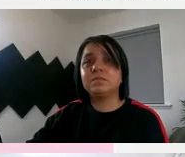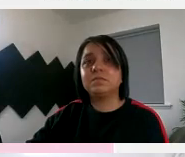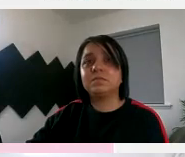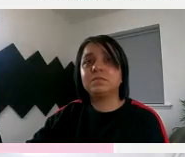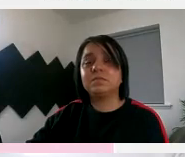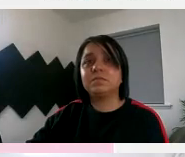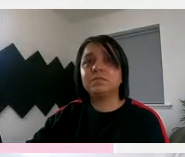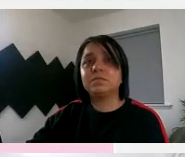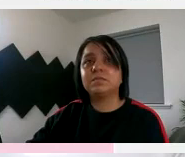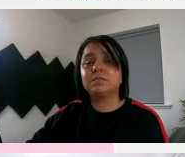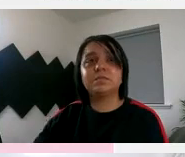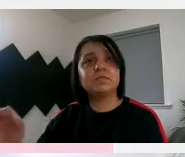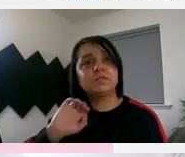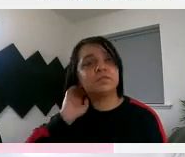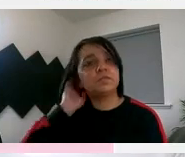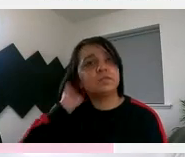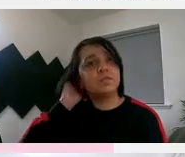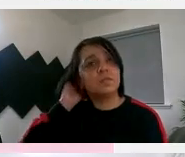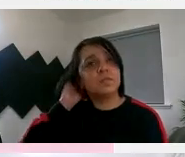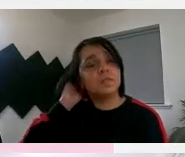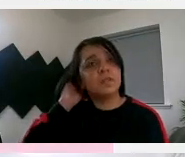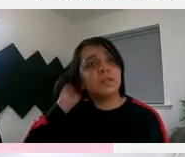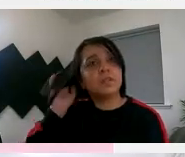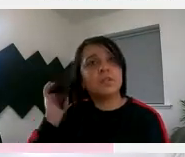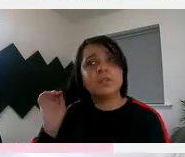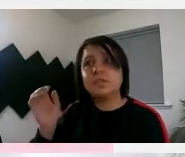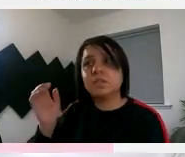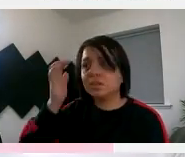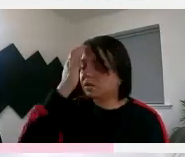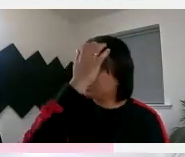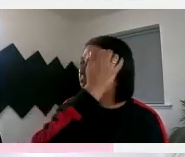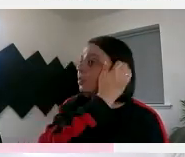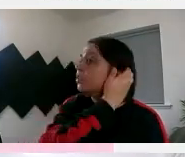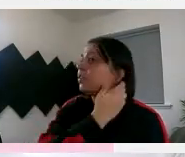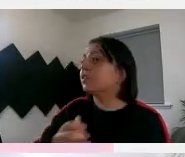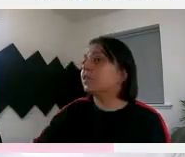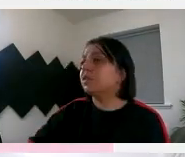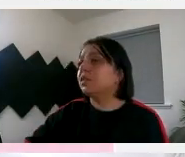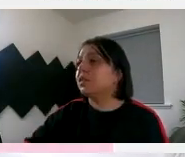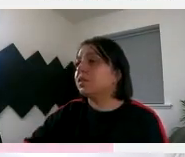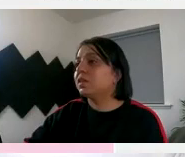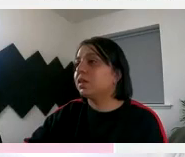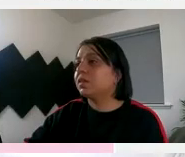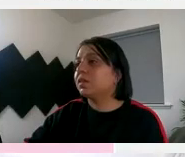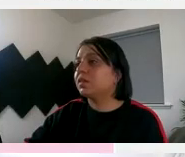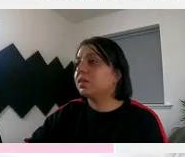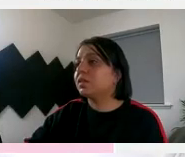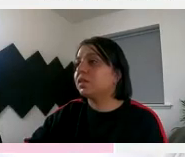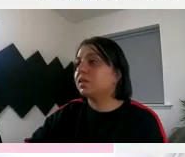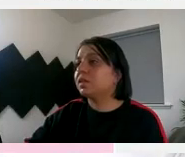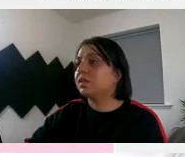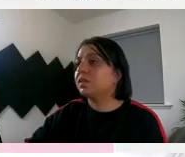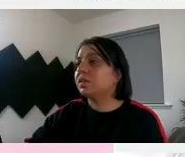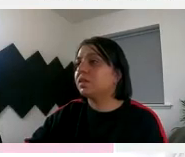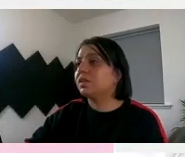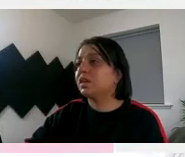bank. You're going to change a check. But if you're going to check something, that's the CHECK in the UK.